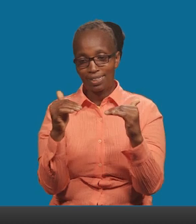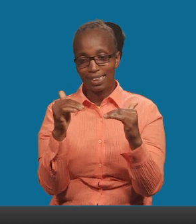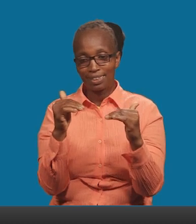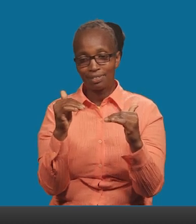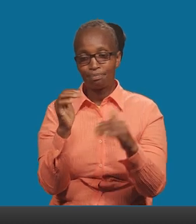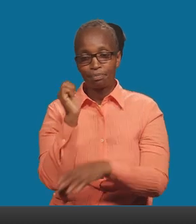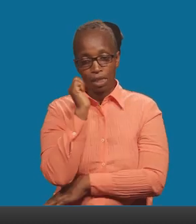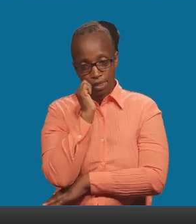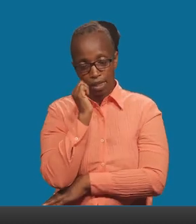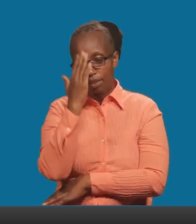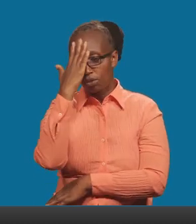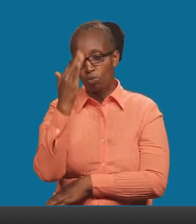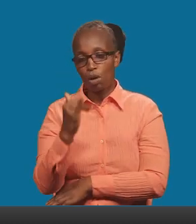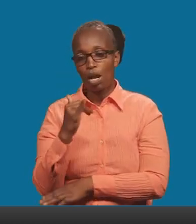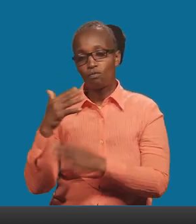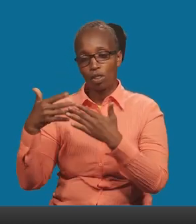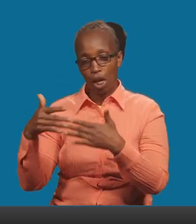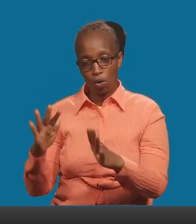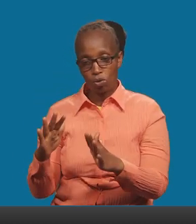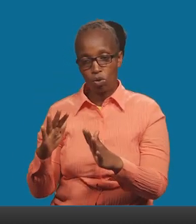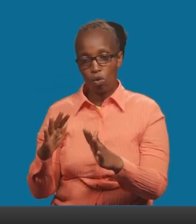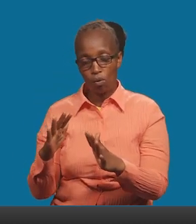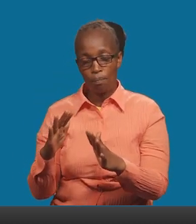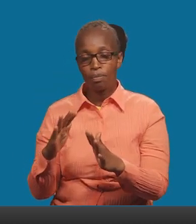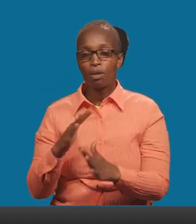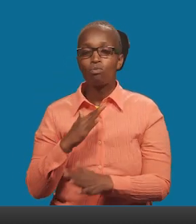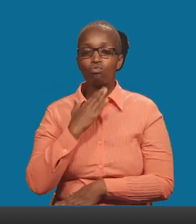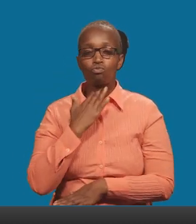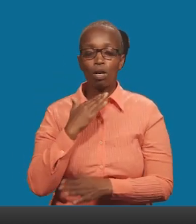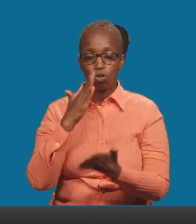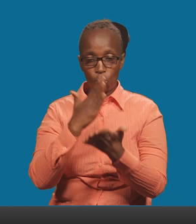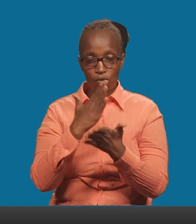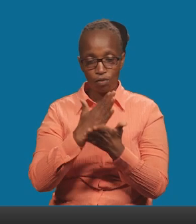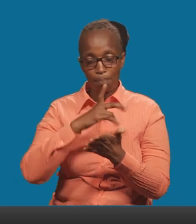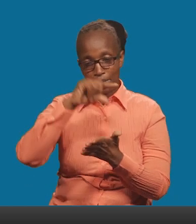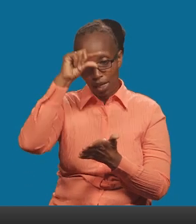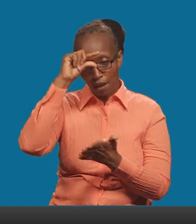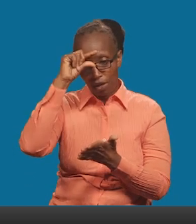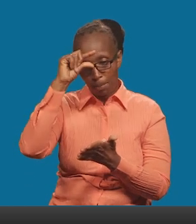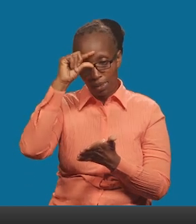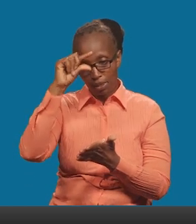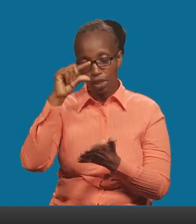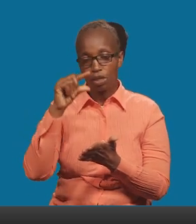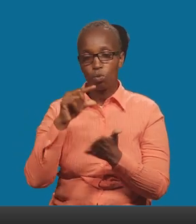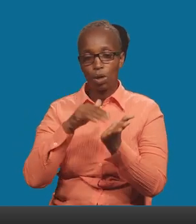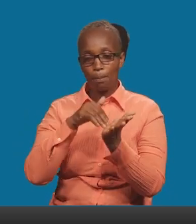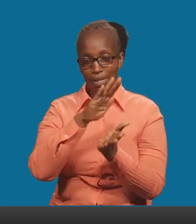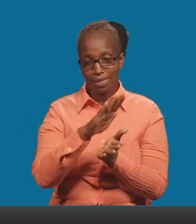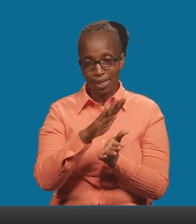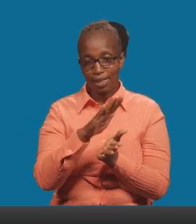mother, and I want to confirm that the government will designate a very senior officer later this